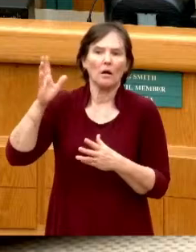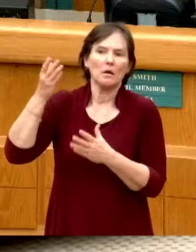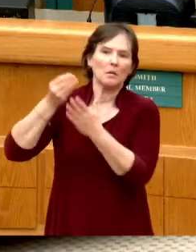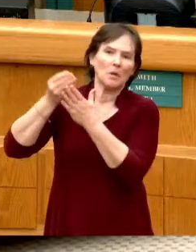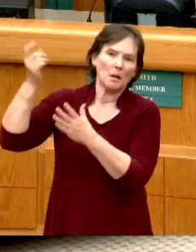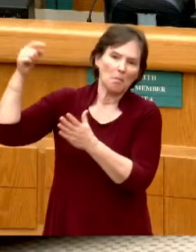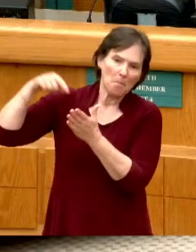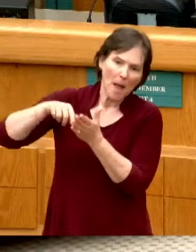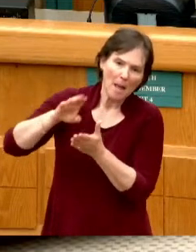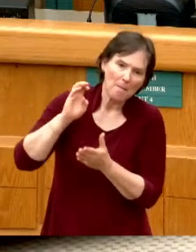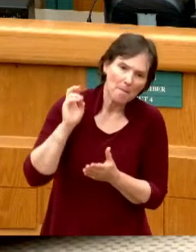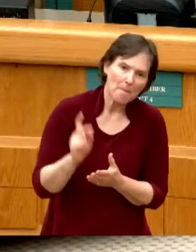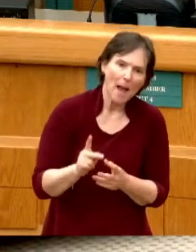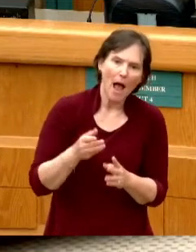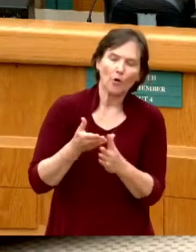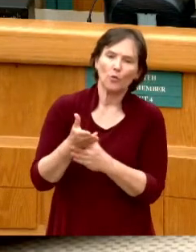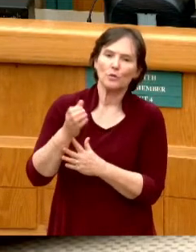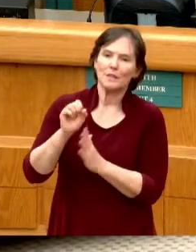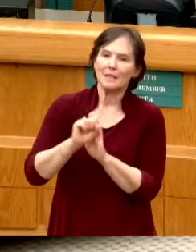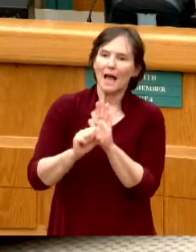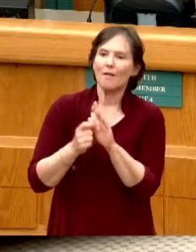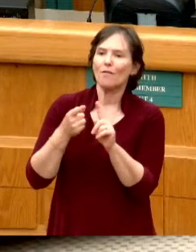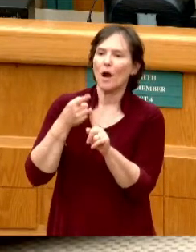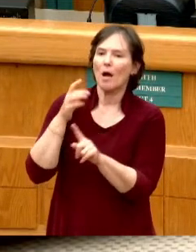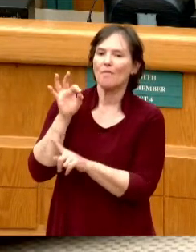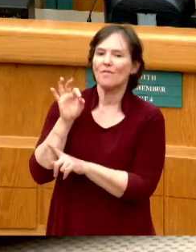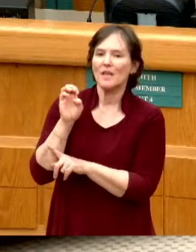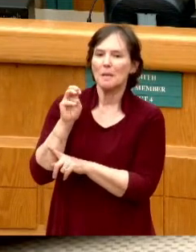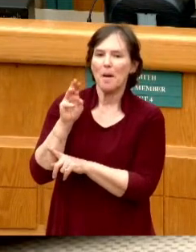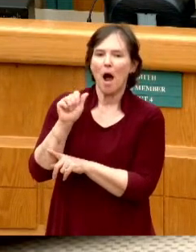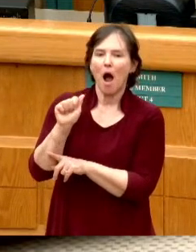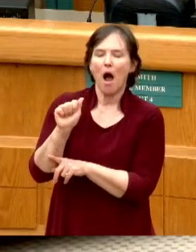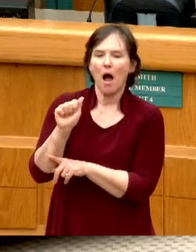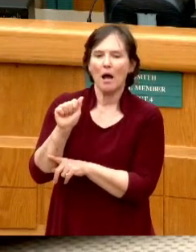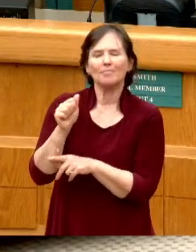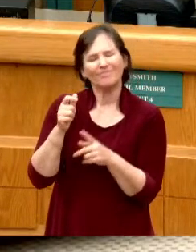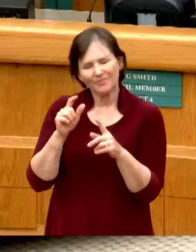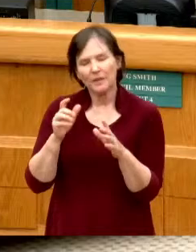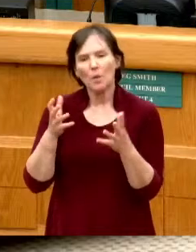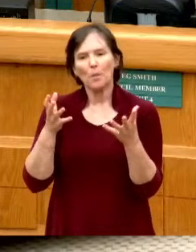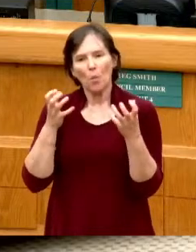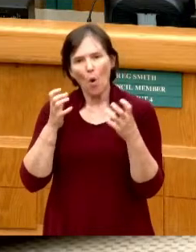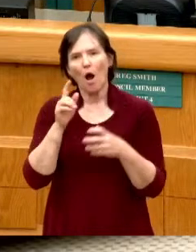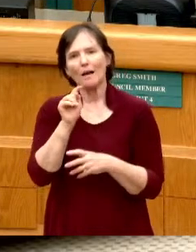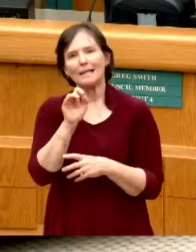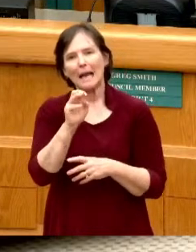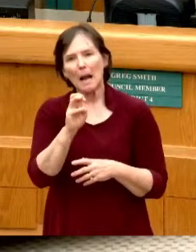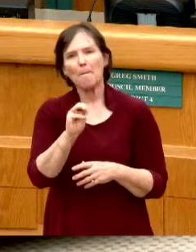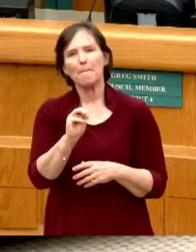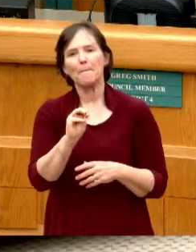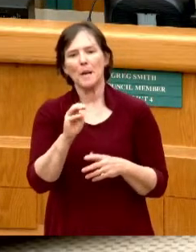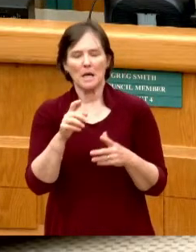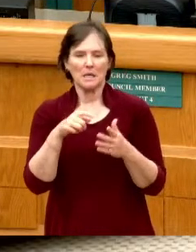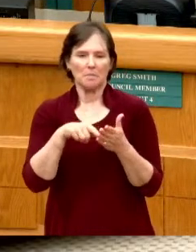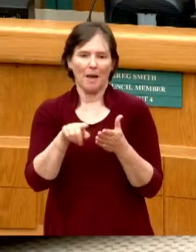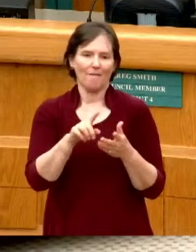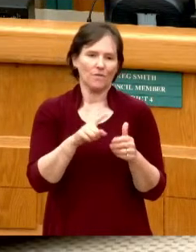to pursue TDM first. Why? Because FEMA pays at a rate of 75-25, and